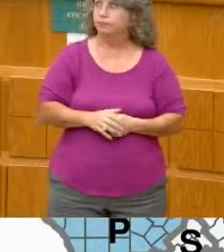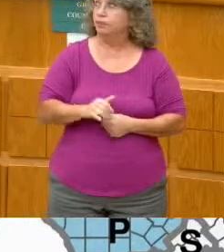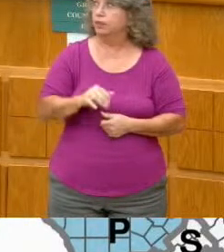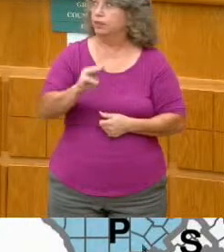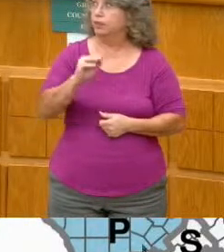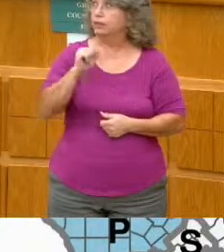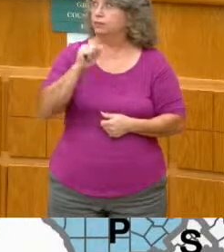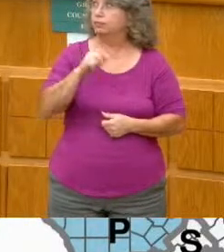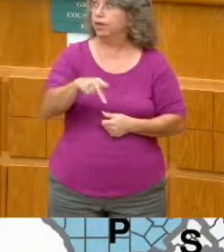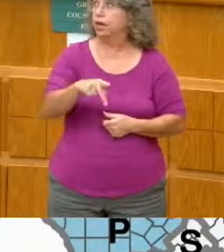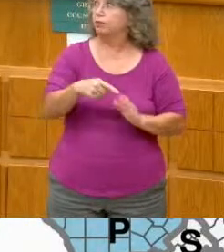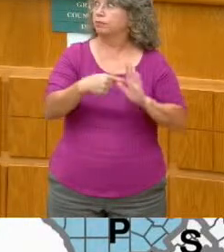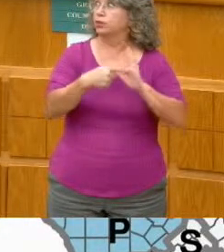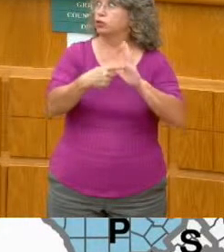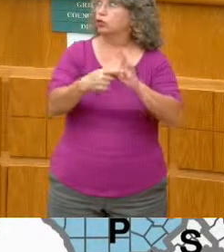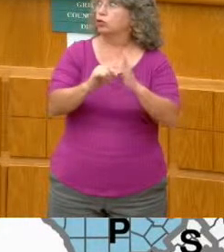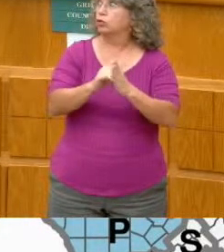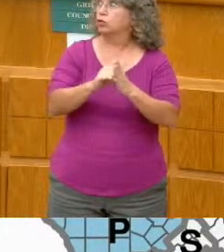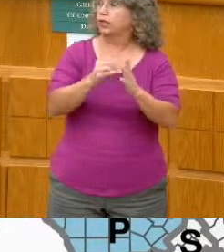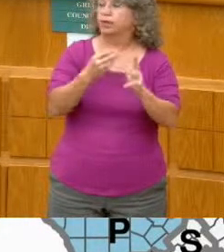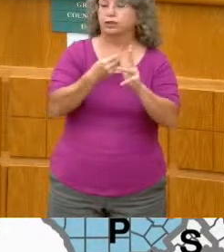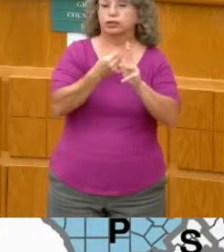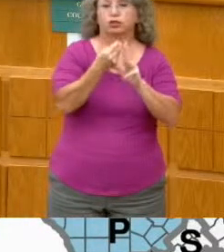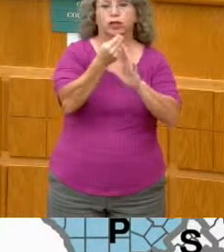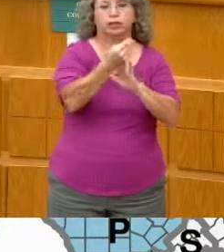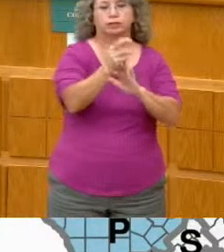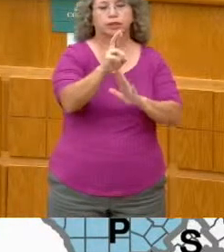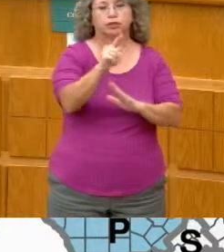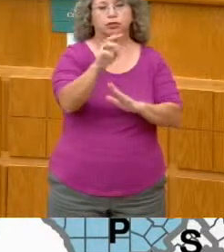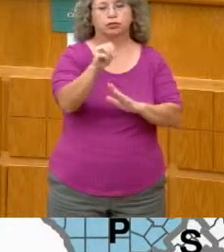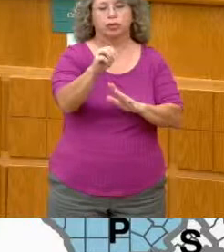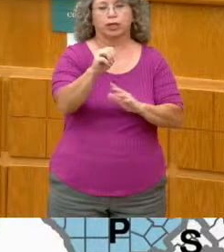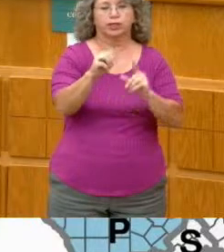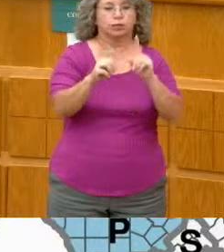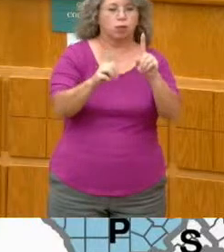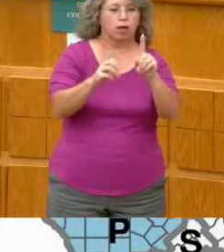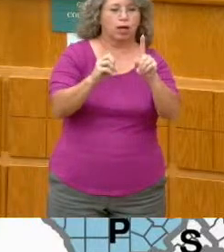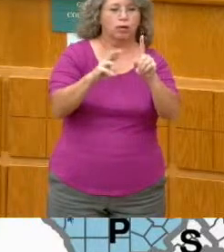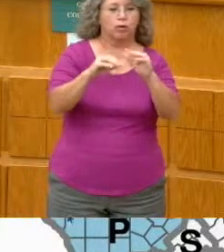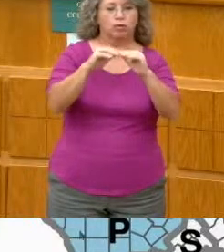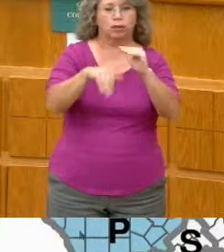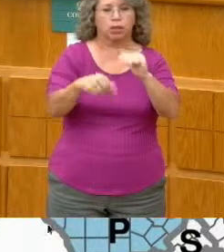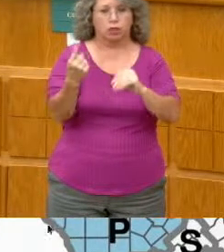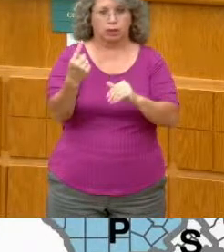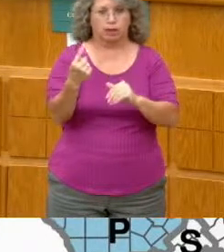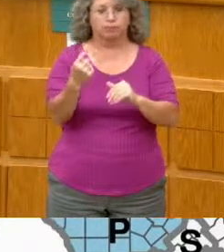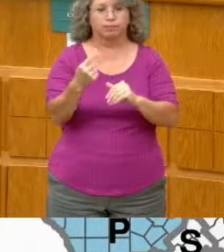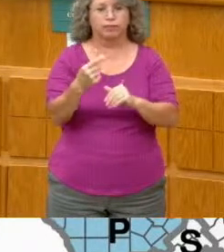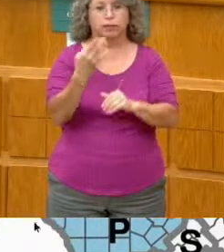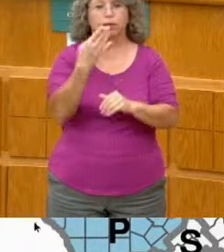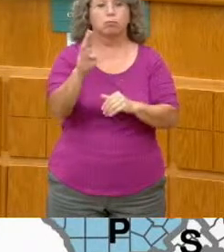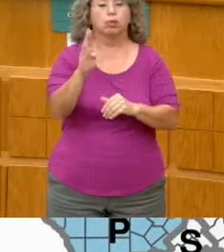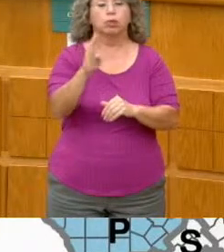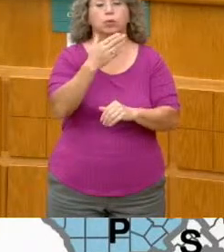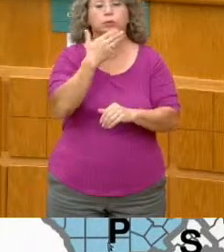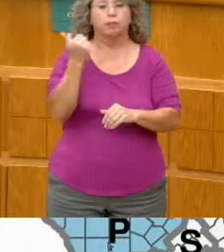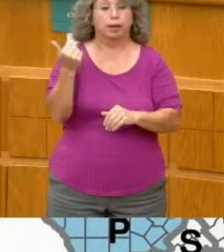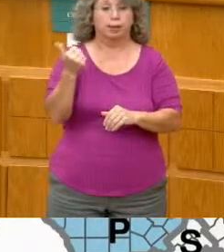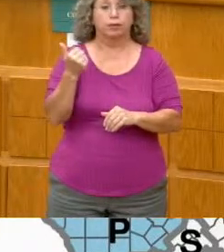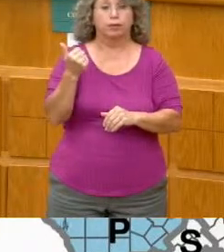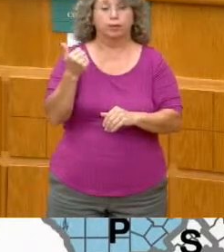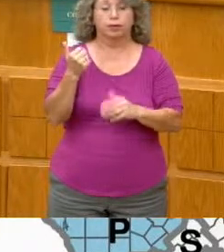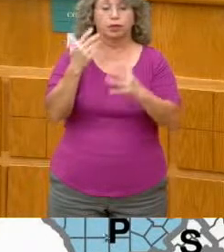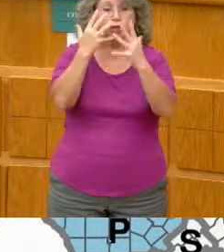the probability that the transmission rate is above or below 1, and 1 would be that keeping even point. And